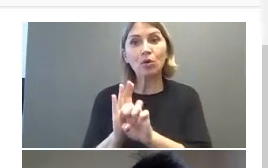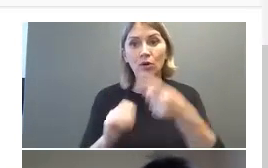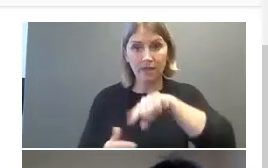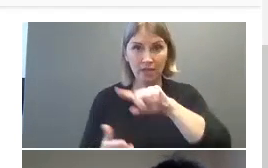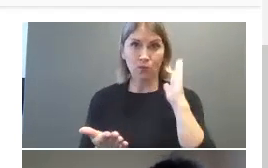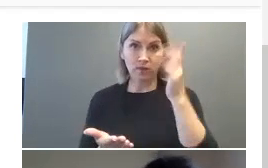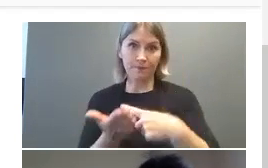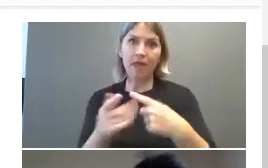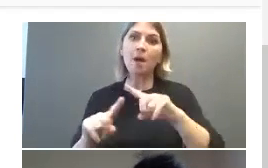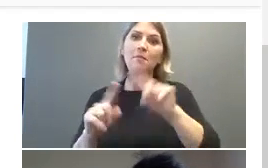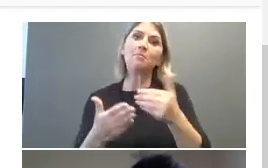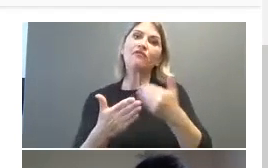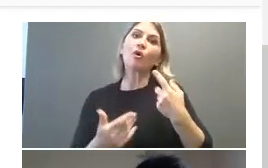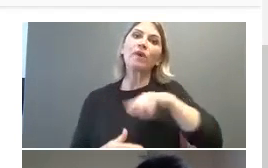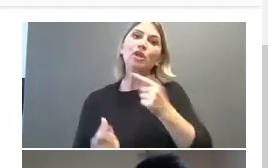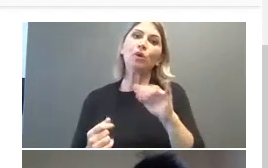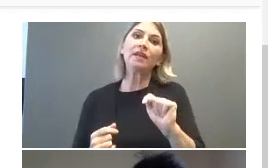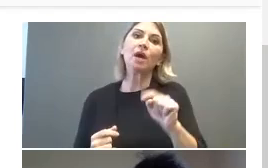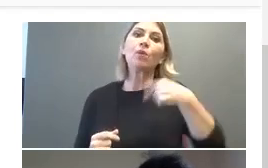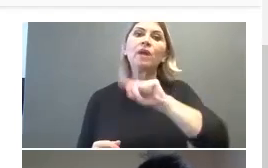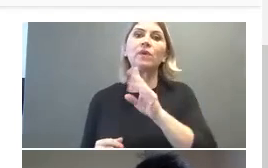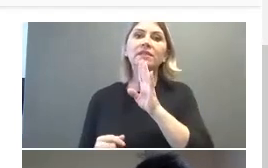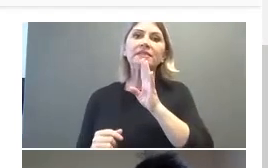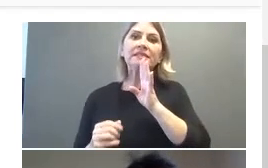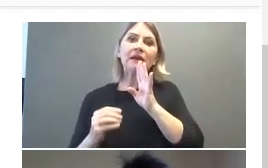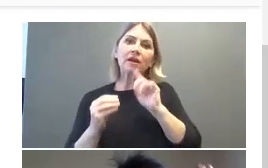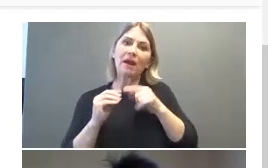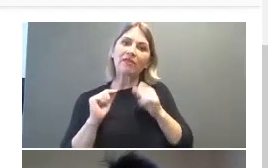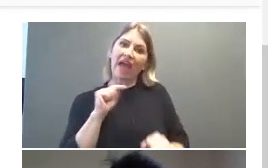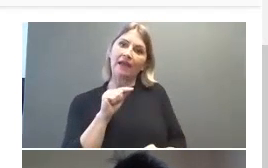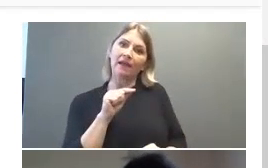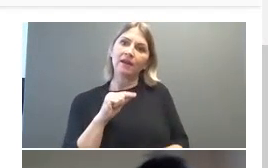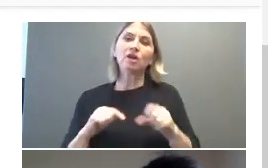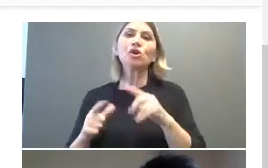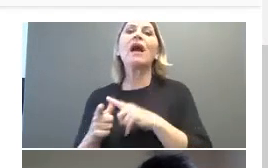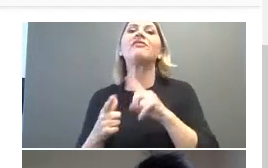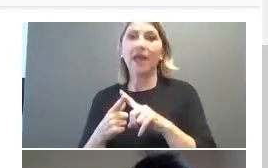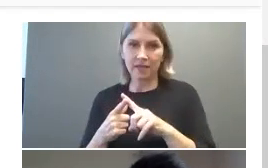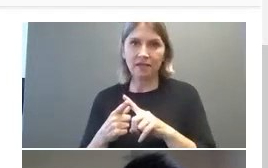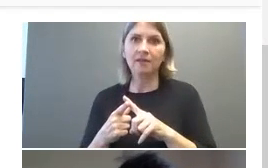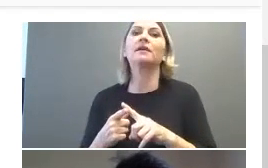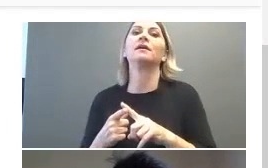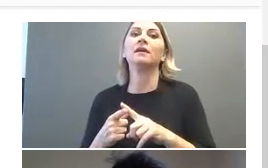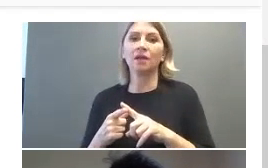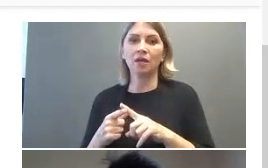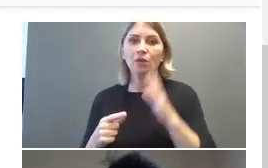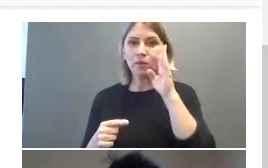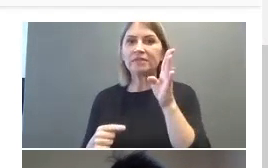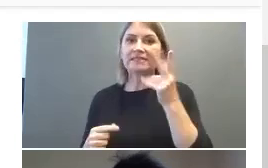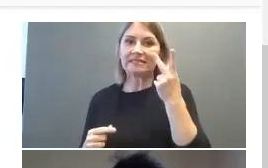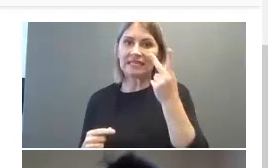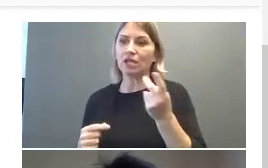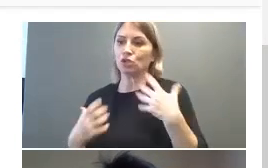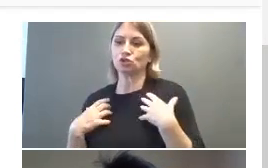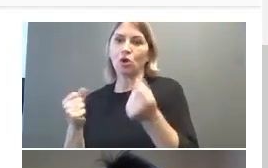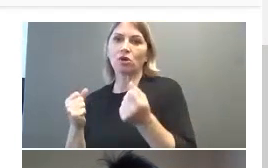do that, I'm going to take this example and walk over topological sort stuff, and then we're going to move on towards strongly connected components. And